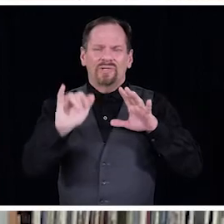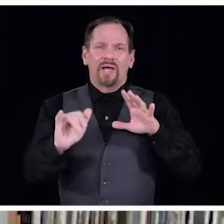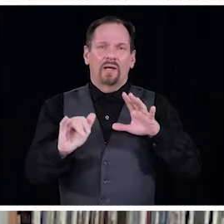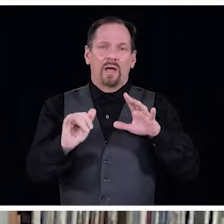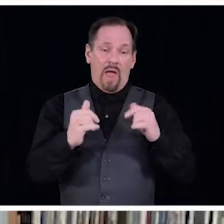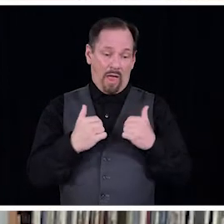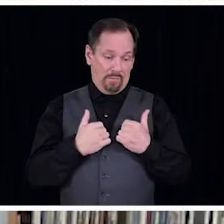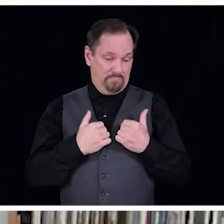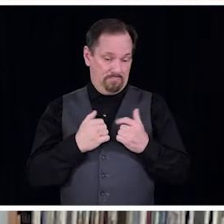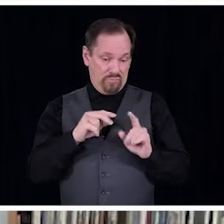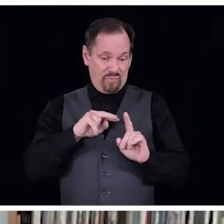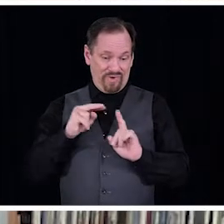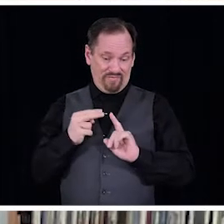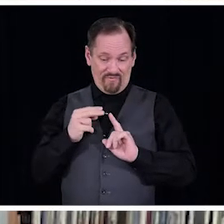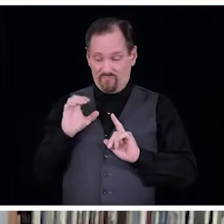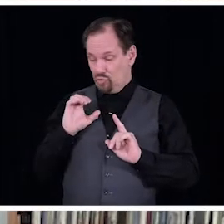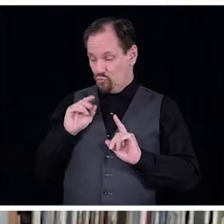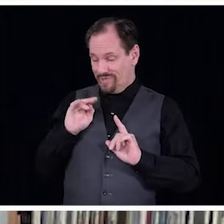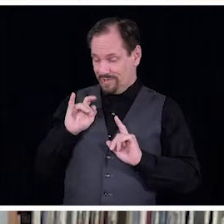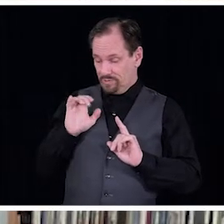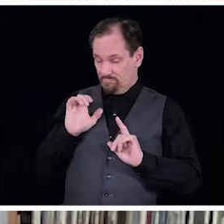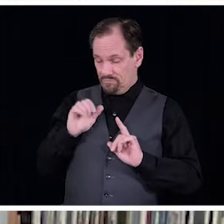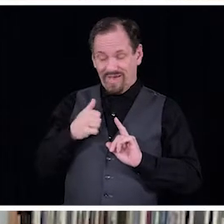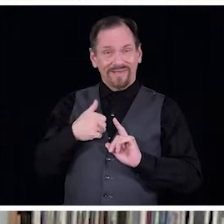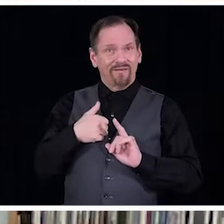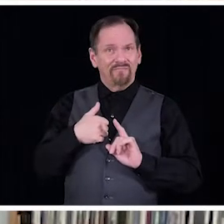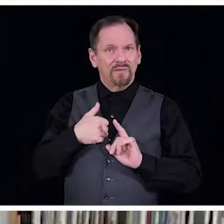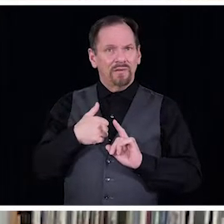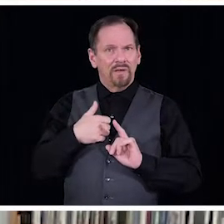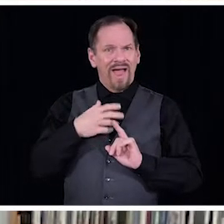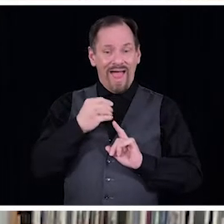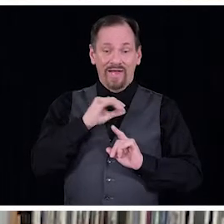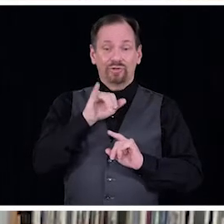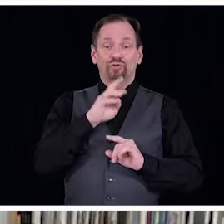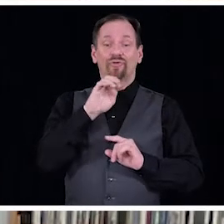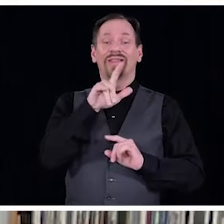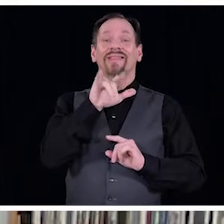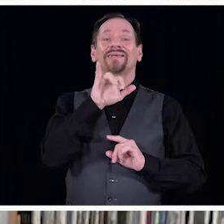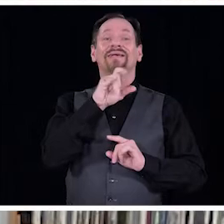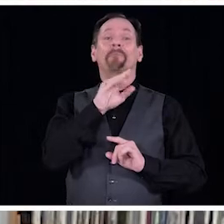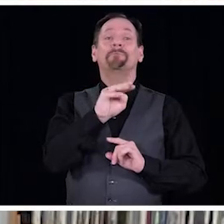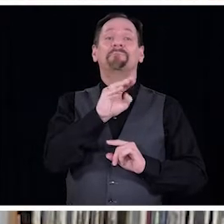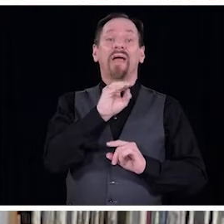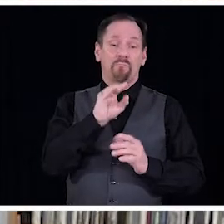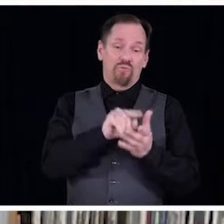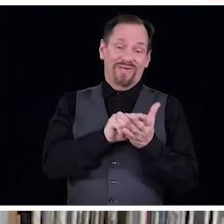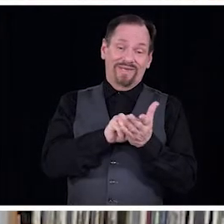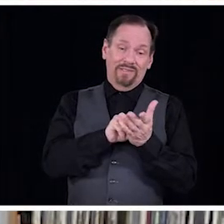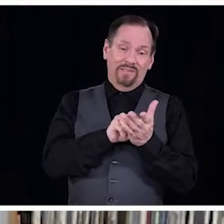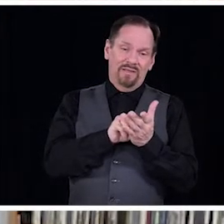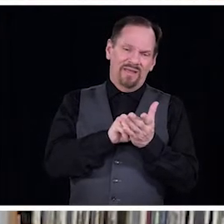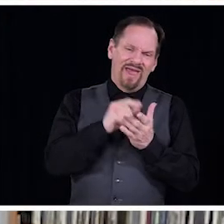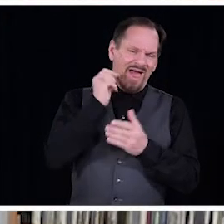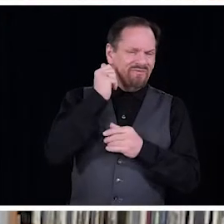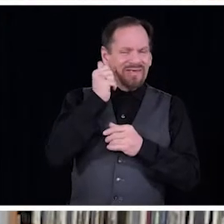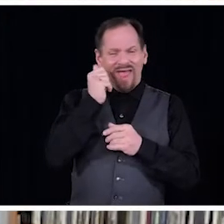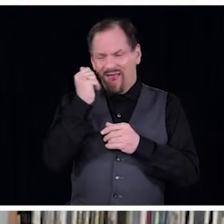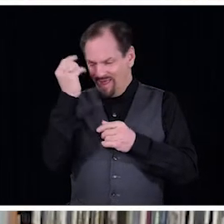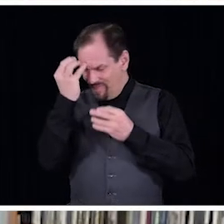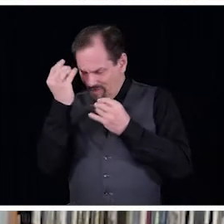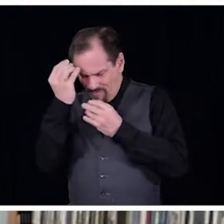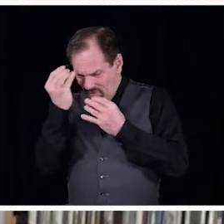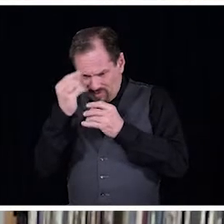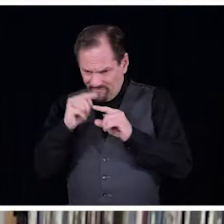never felt such uncertainty about my own field, that of journalism and publishing. From day to day, I run through various scenarios in my